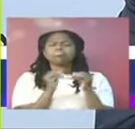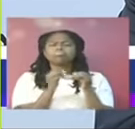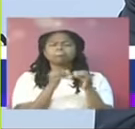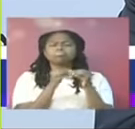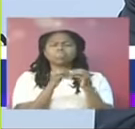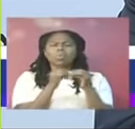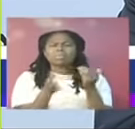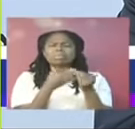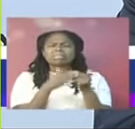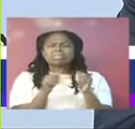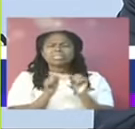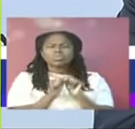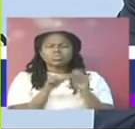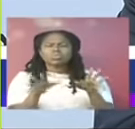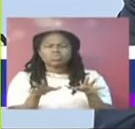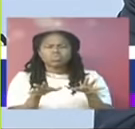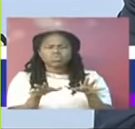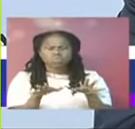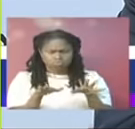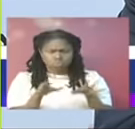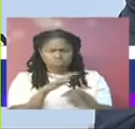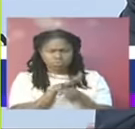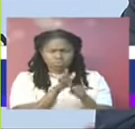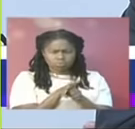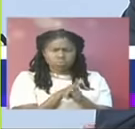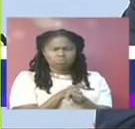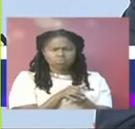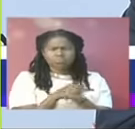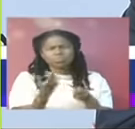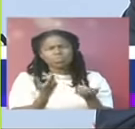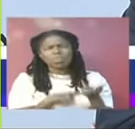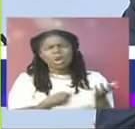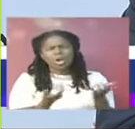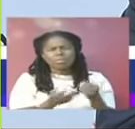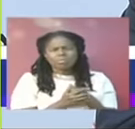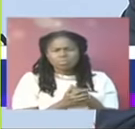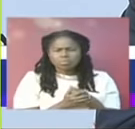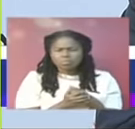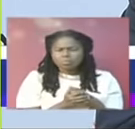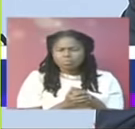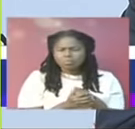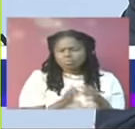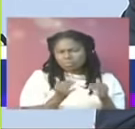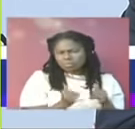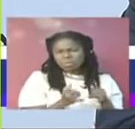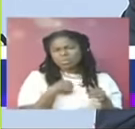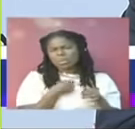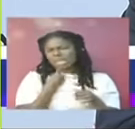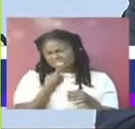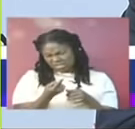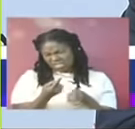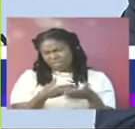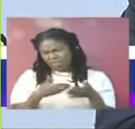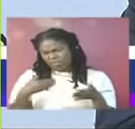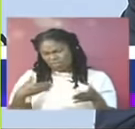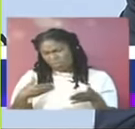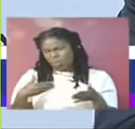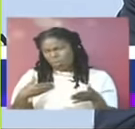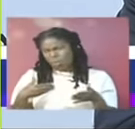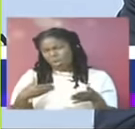know we had some technical difficulties. I don't know if everything that I mentioned in the earlier part of this broadcast was actually